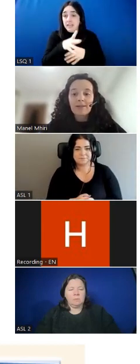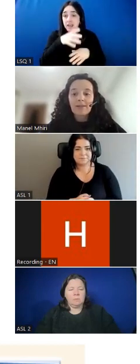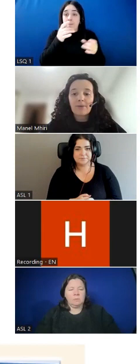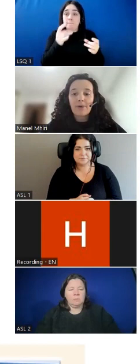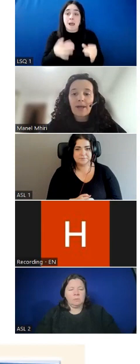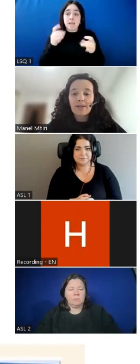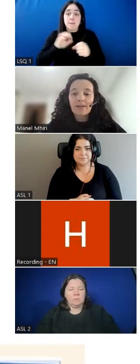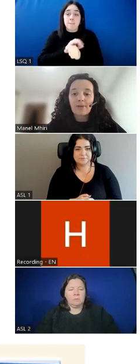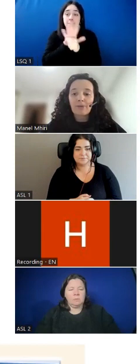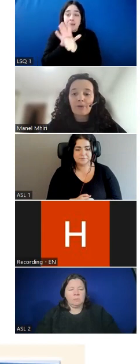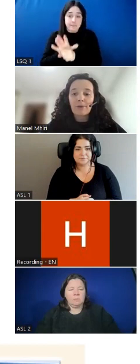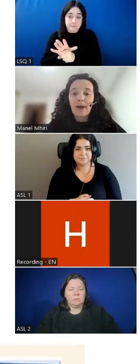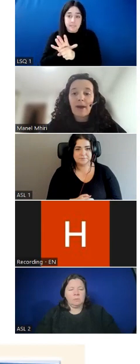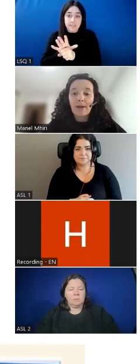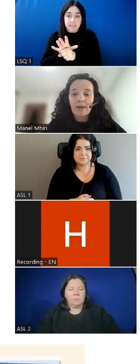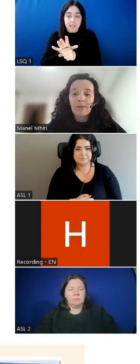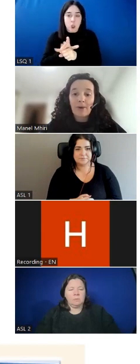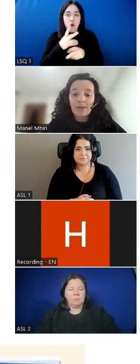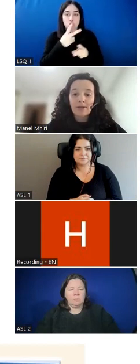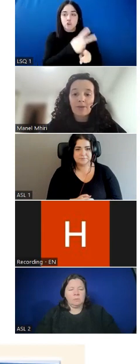high rates of